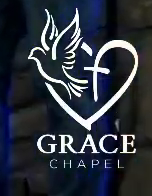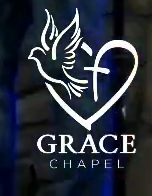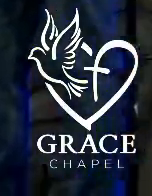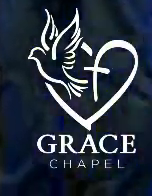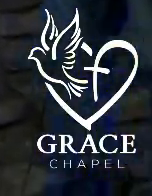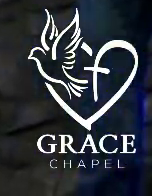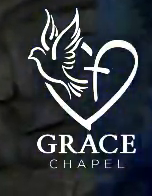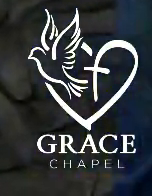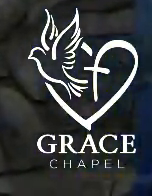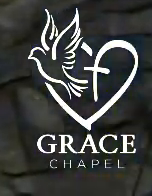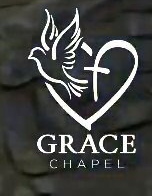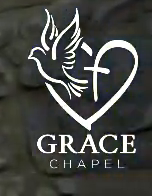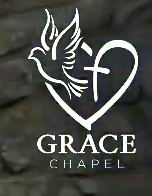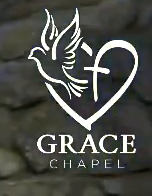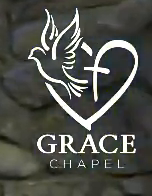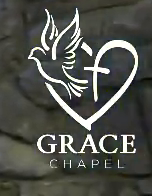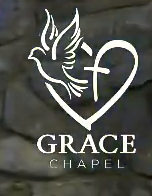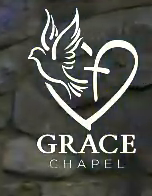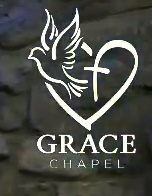thirsty, why?